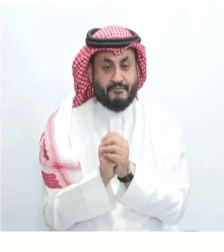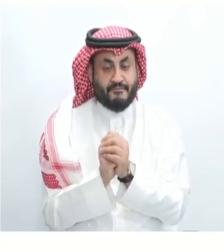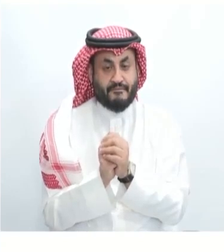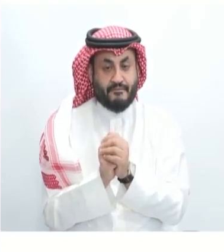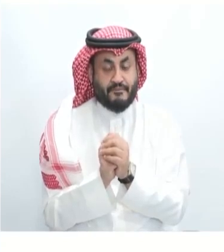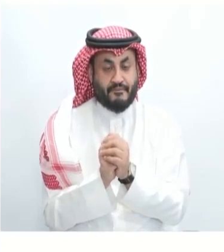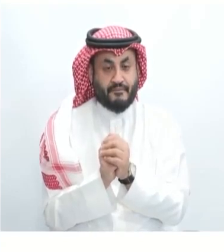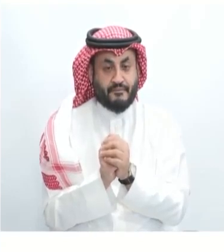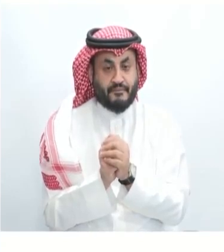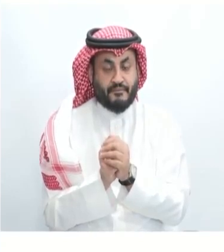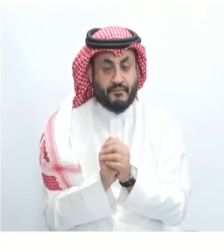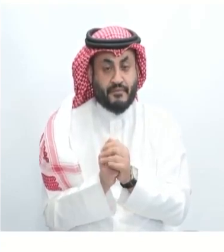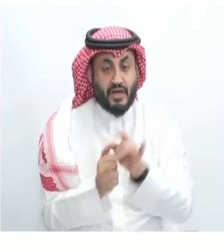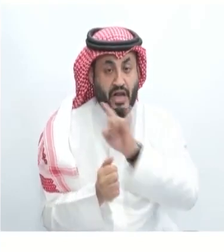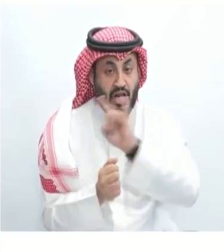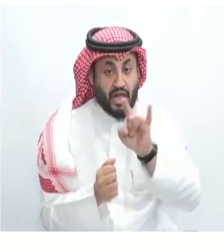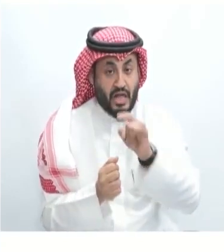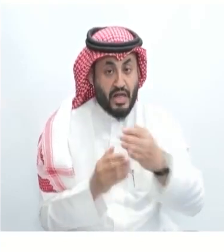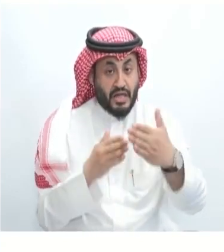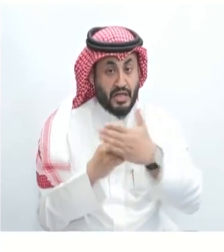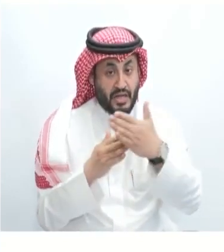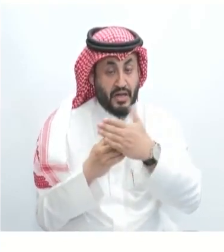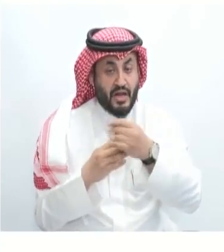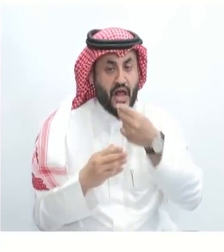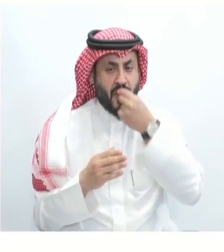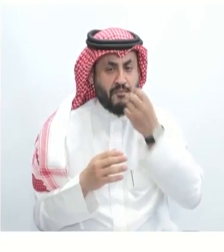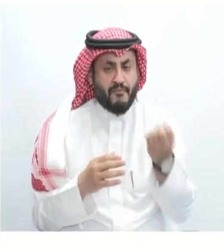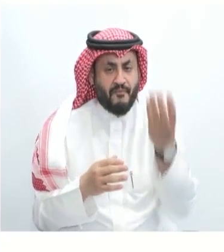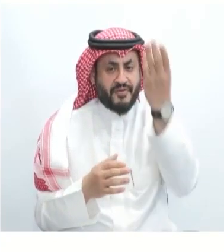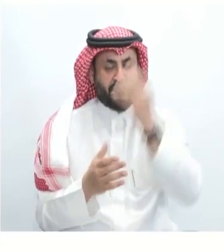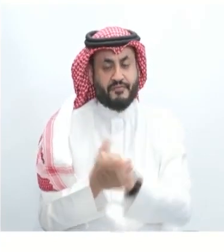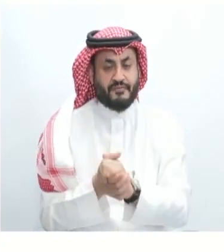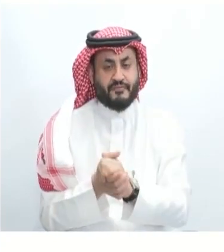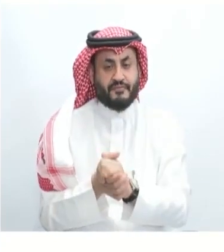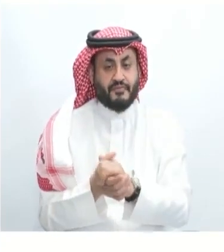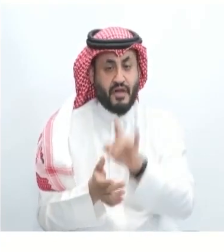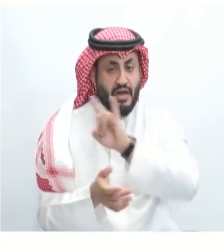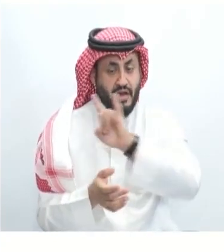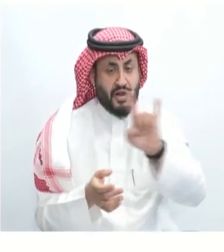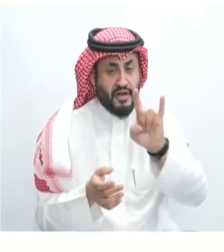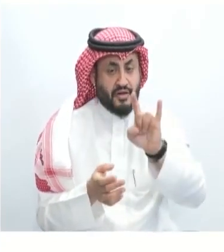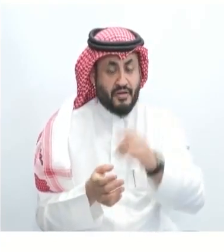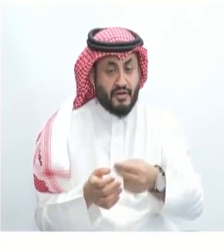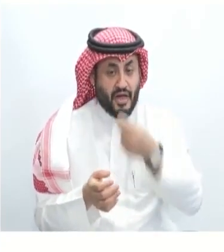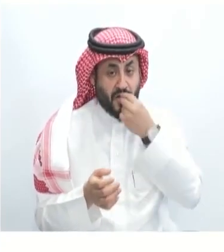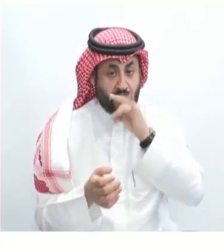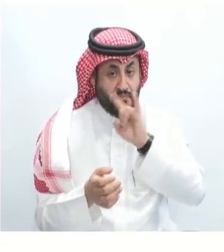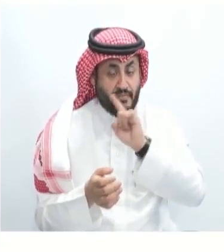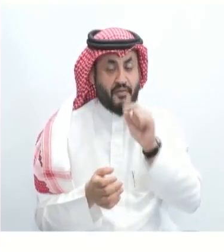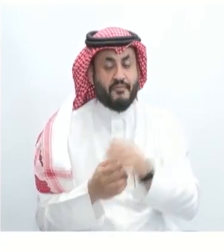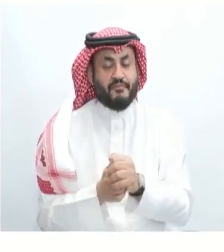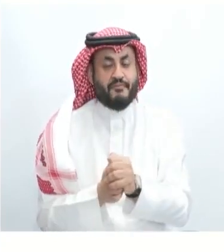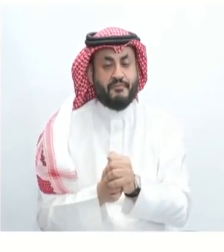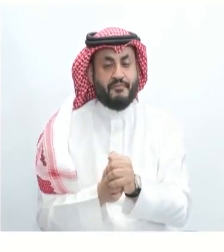12. I shouldn't skip breakfast. I shouldn't skip